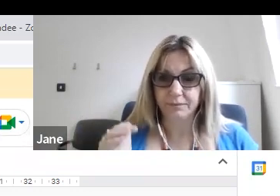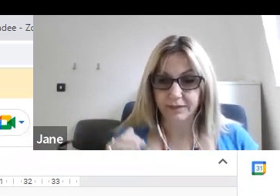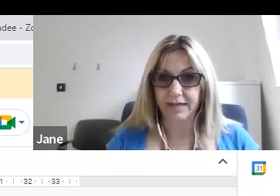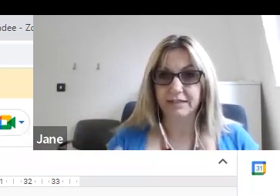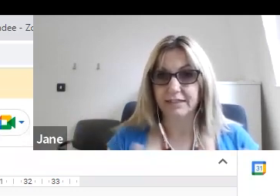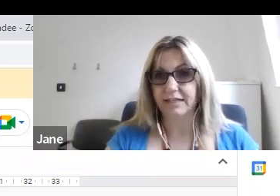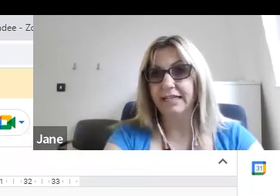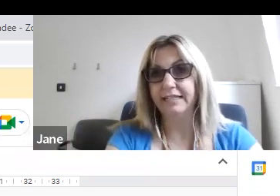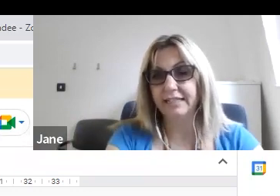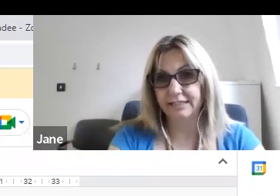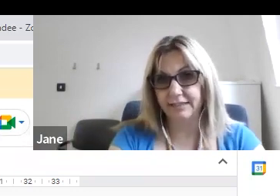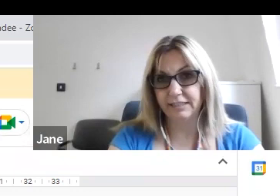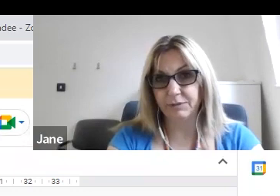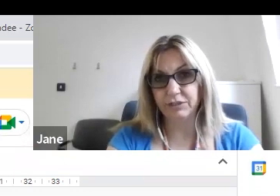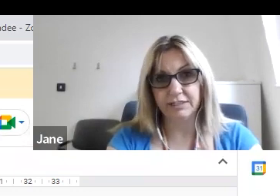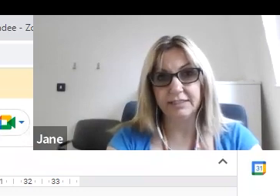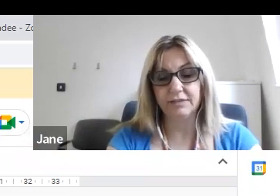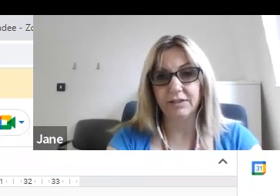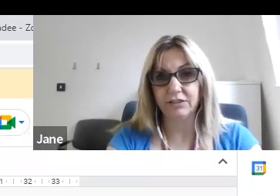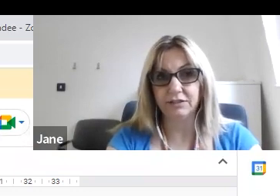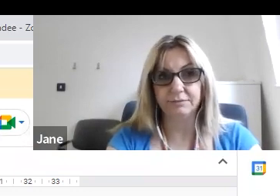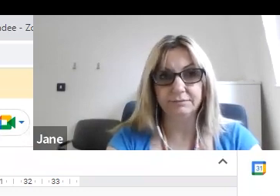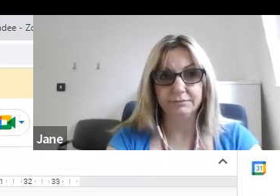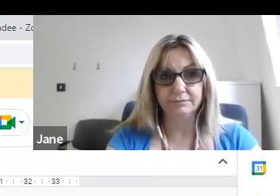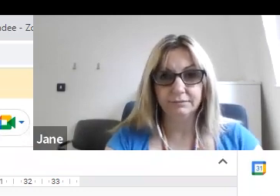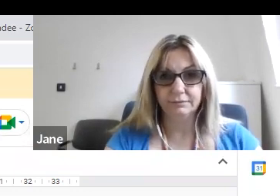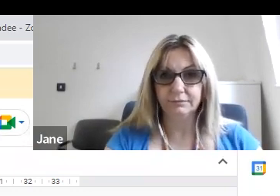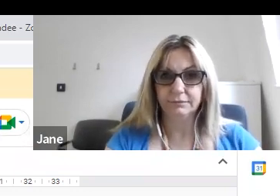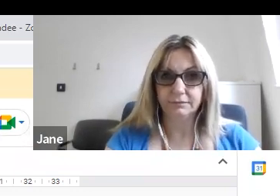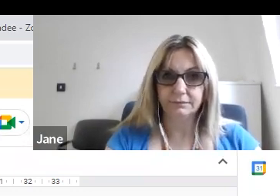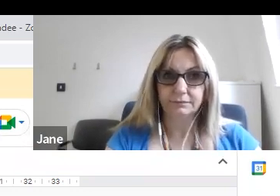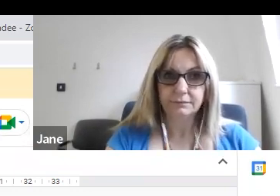and need this specialist intervention.